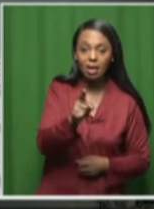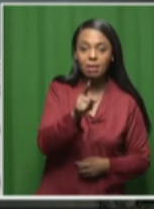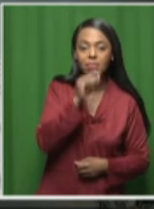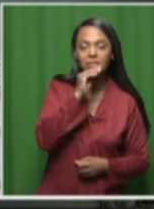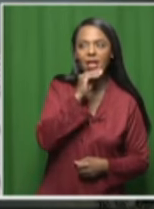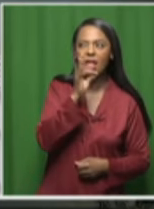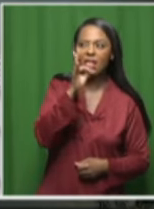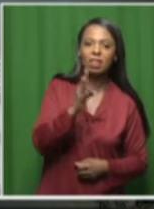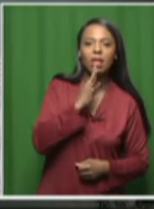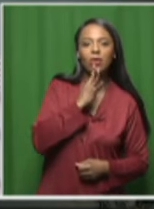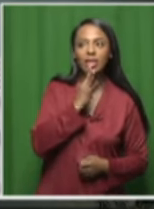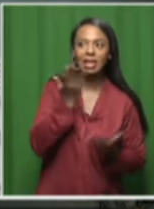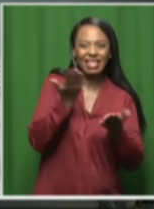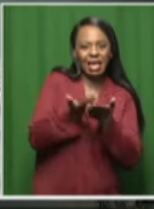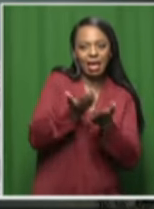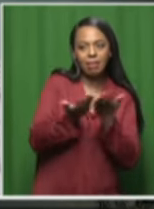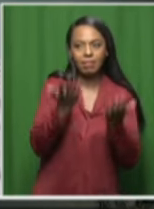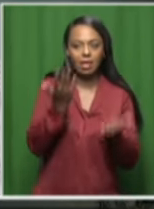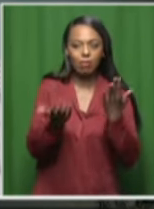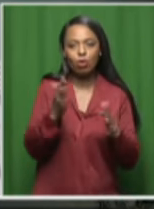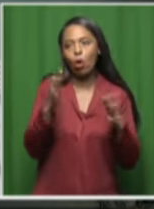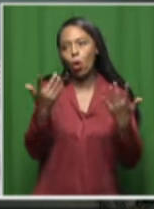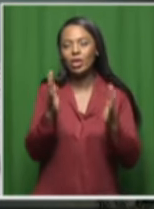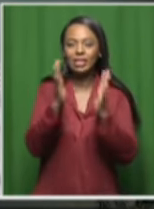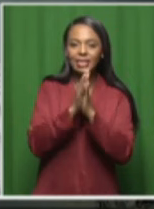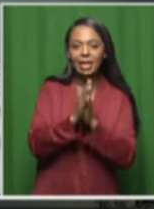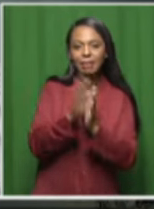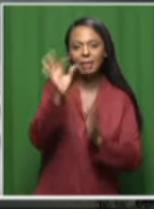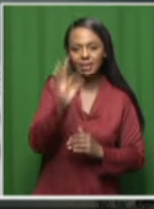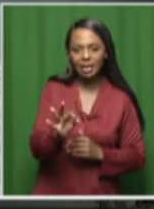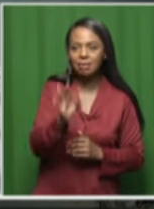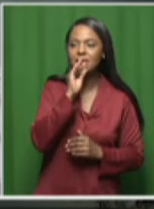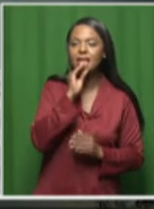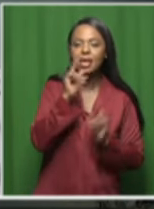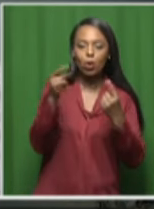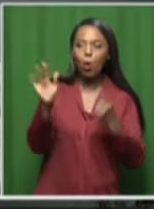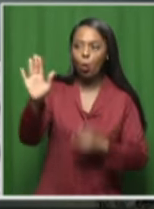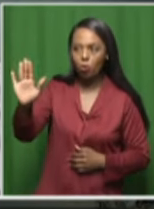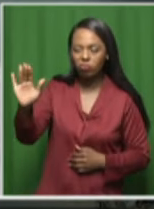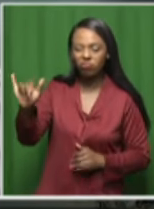of 3,000. That's 10% of it. Can't happen every... No, you're